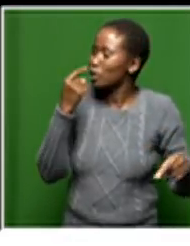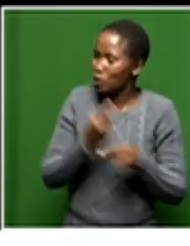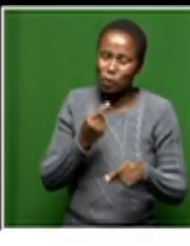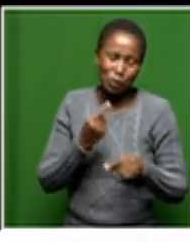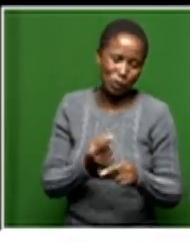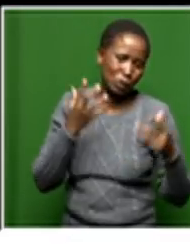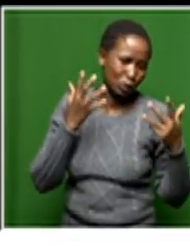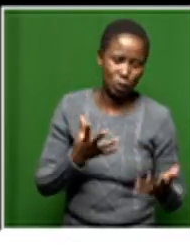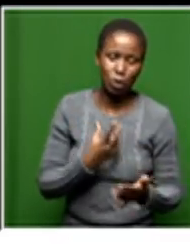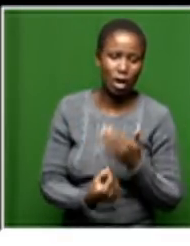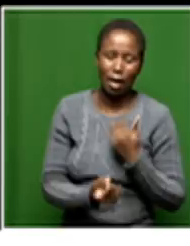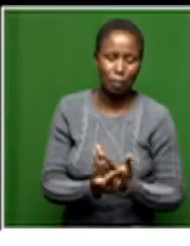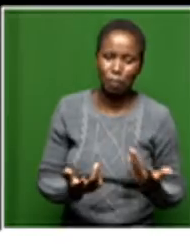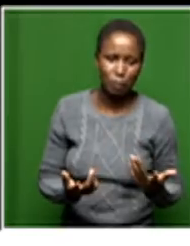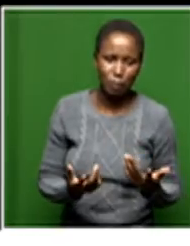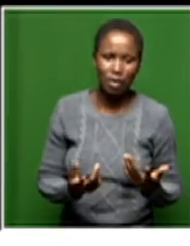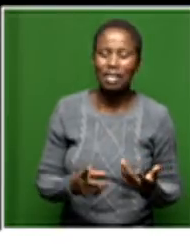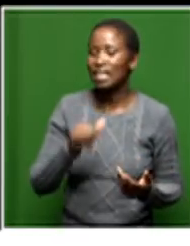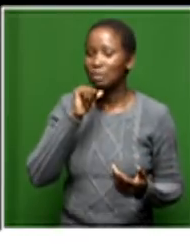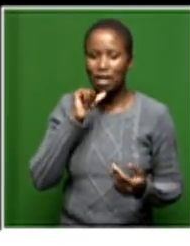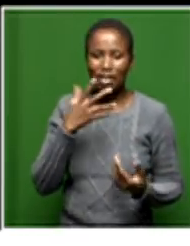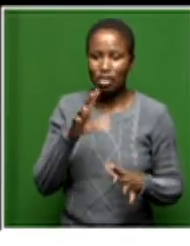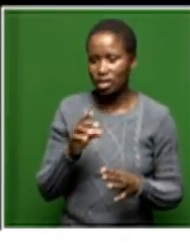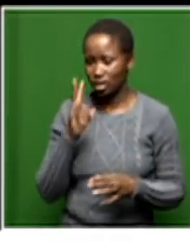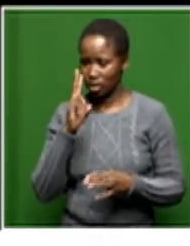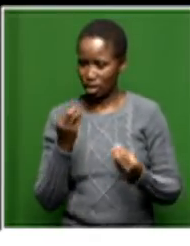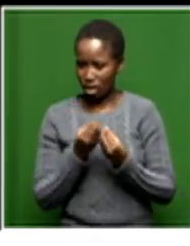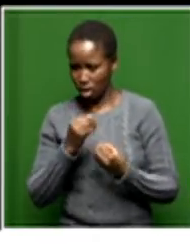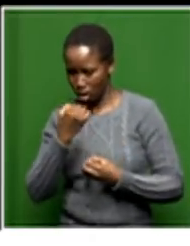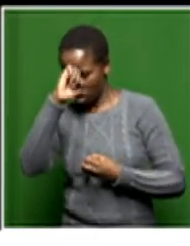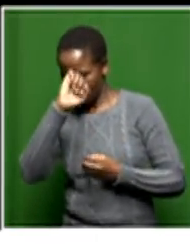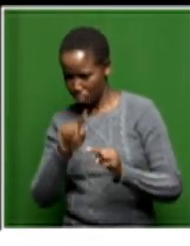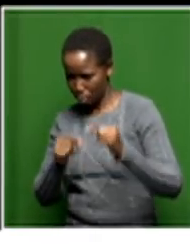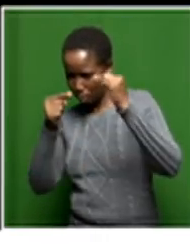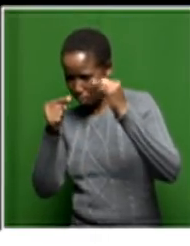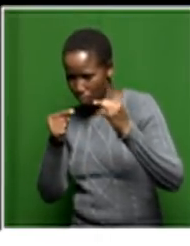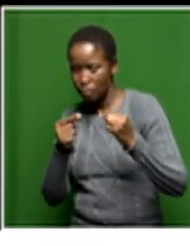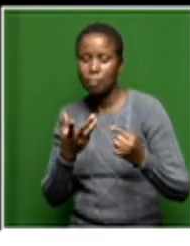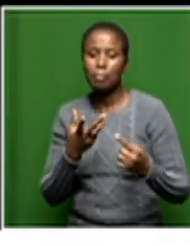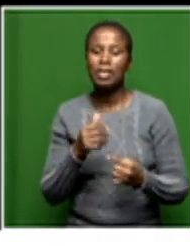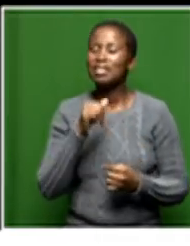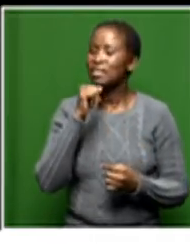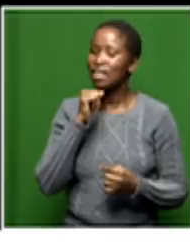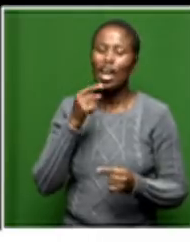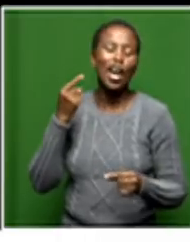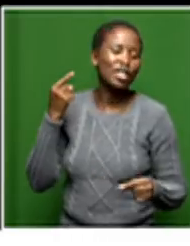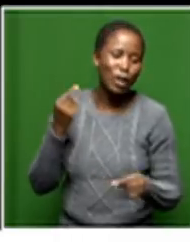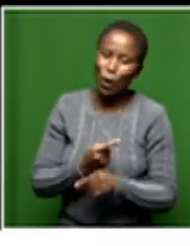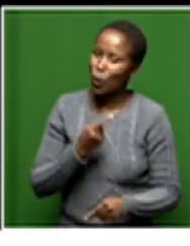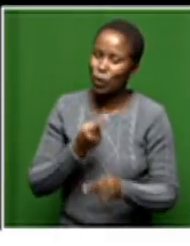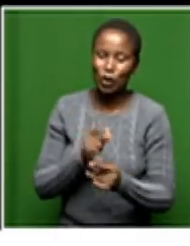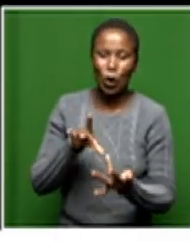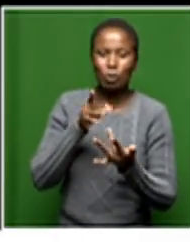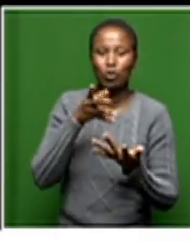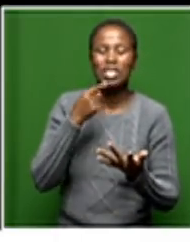interdict a certain motion or a certain big program to be done. It's always be the option.